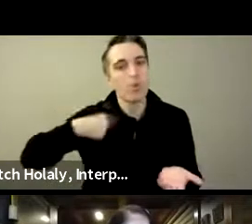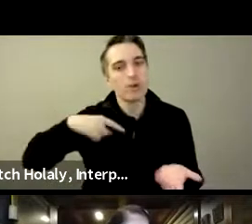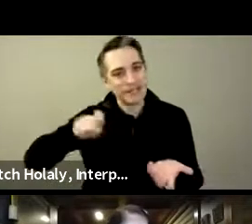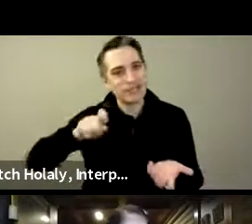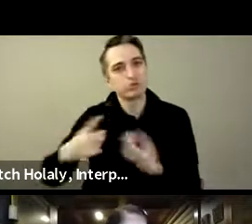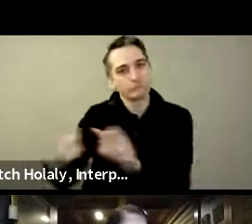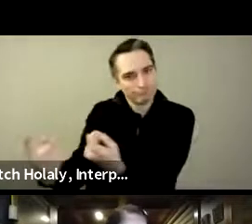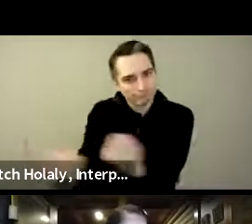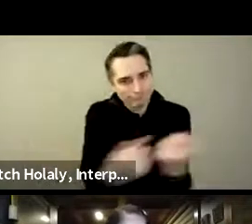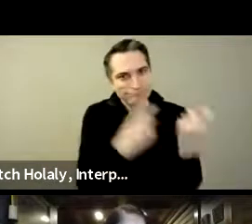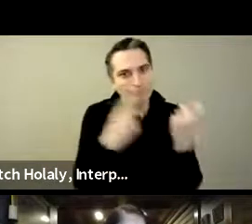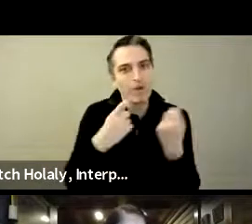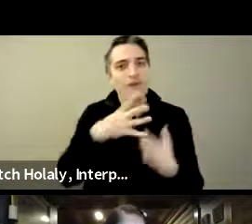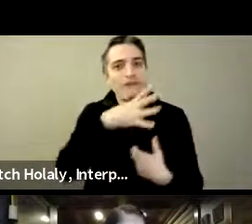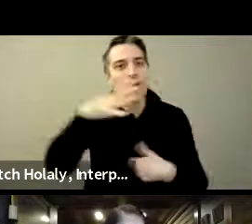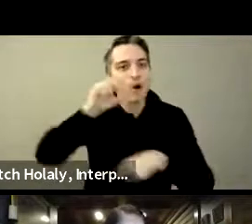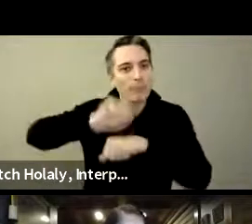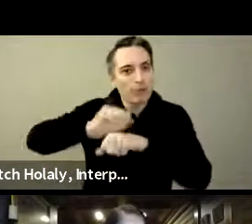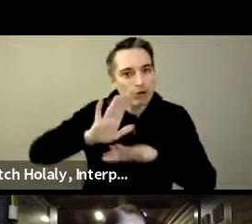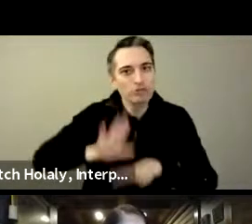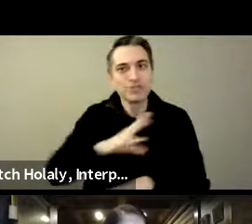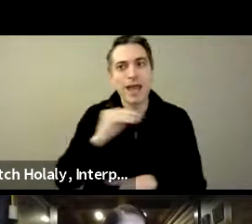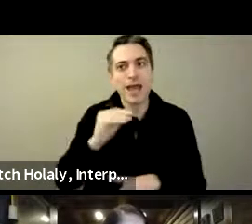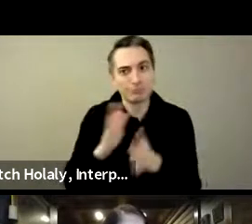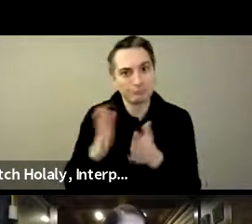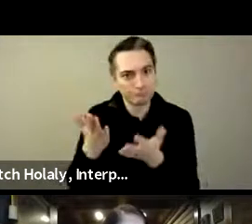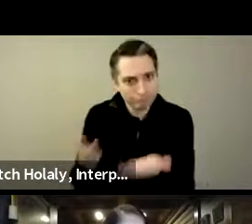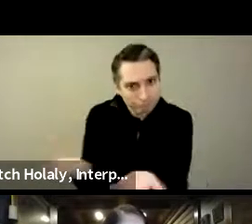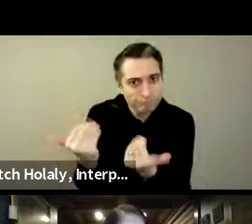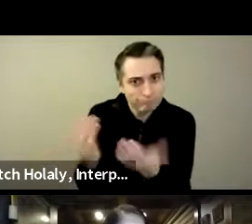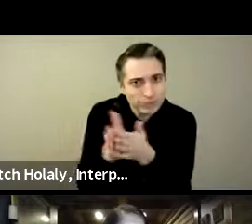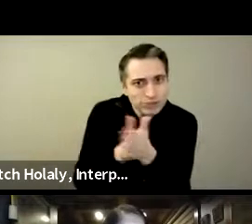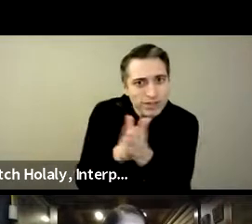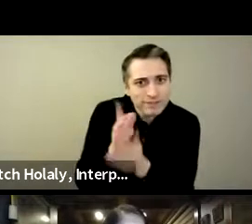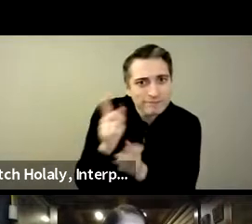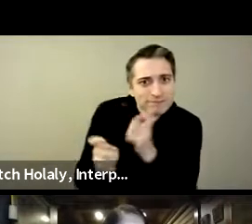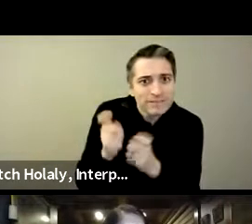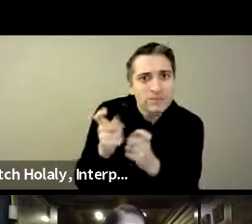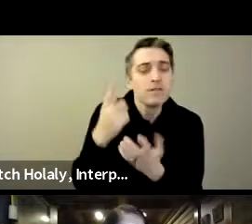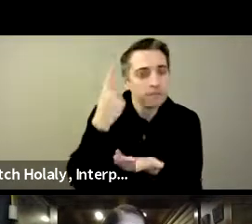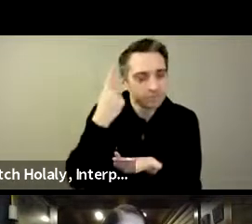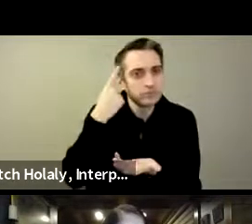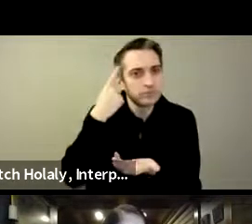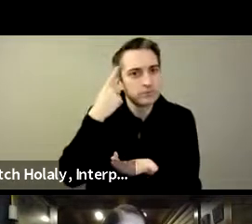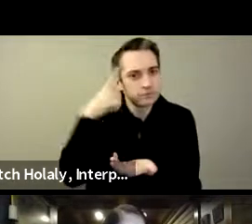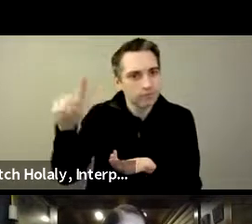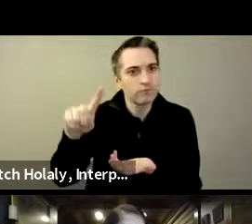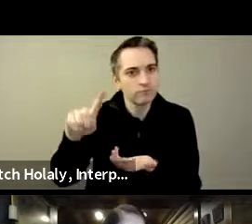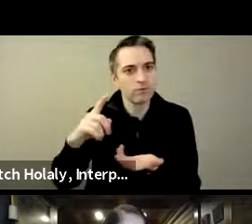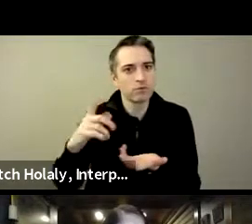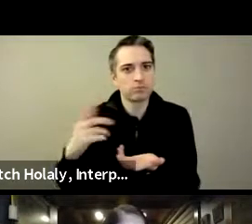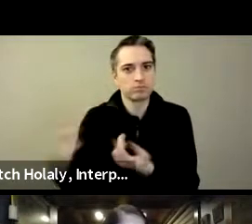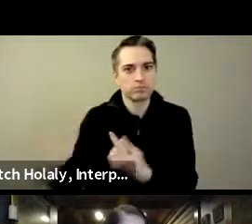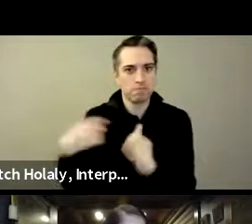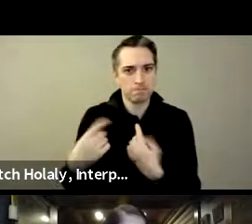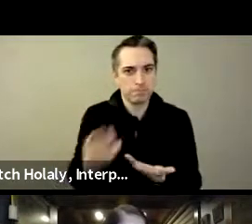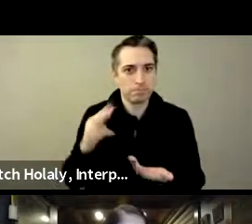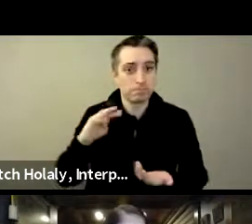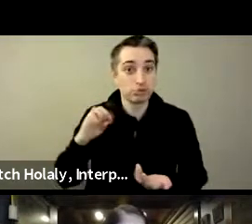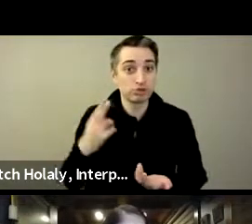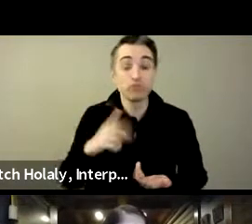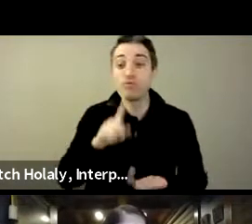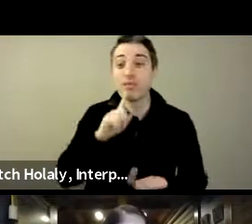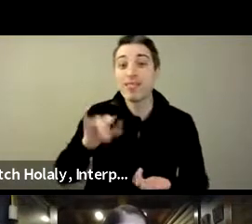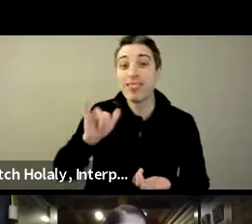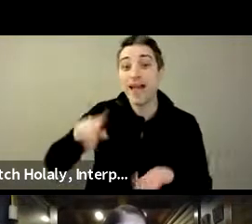provide incentives for them to continue to come to Michigan. By doing the survey, which is the second purpose of